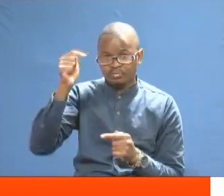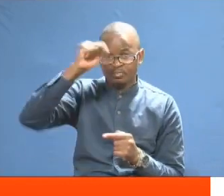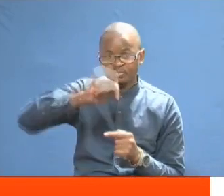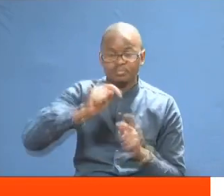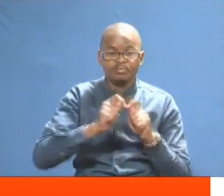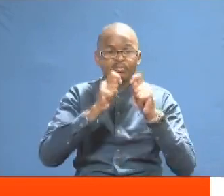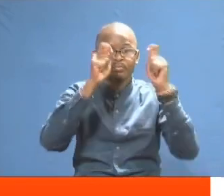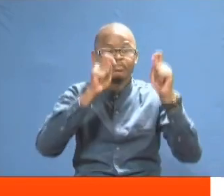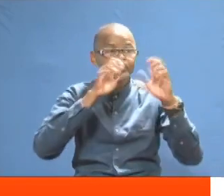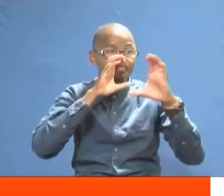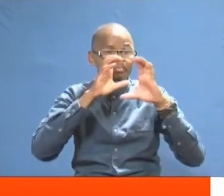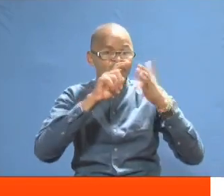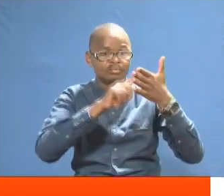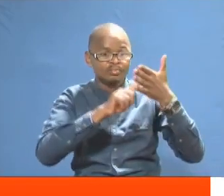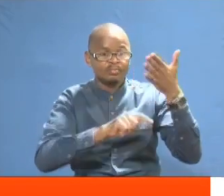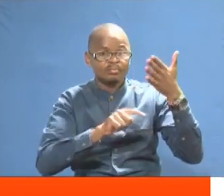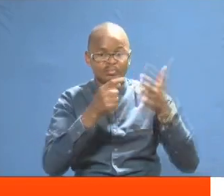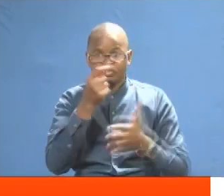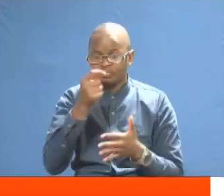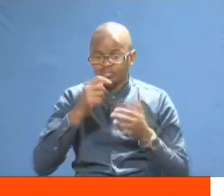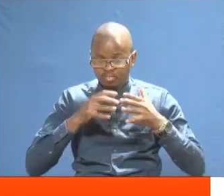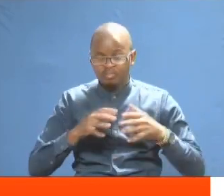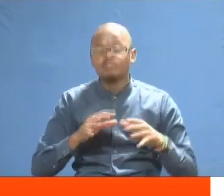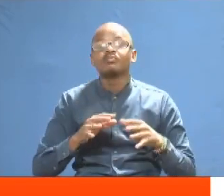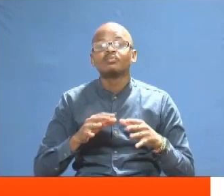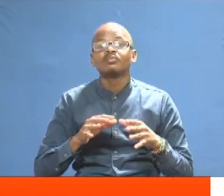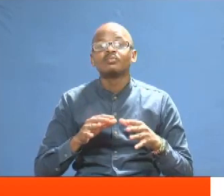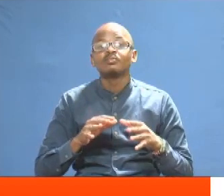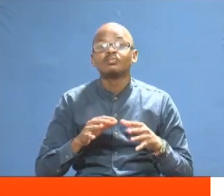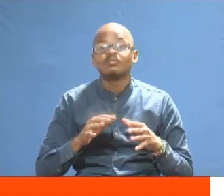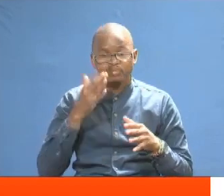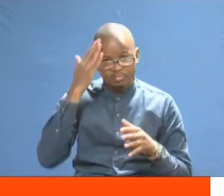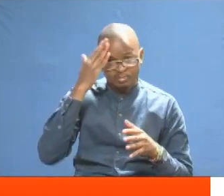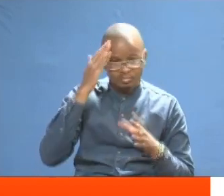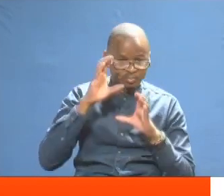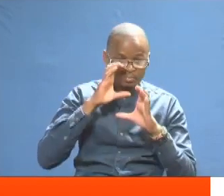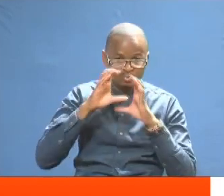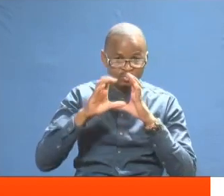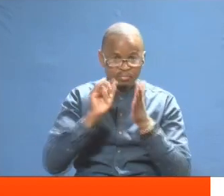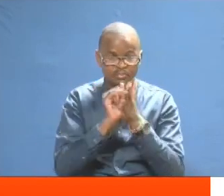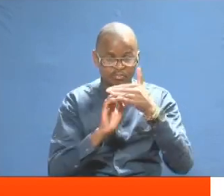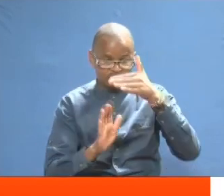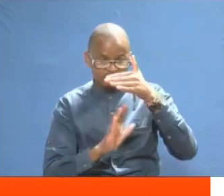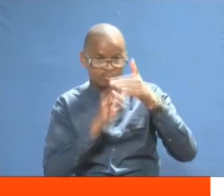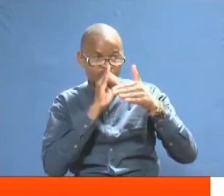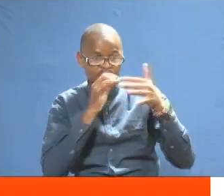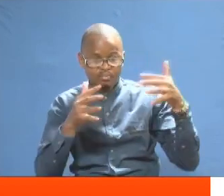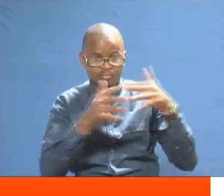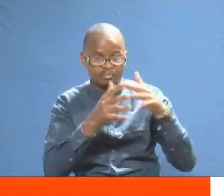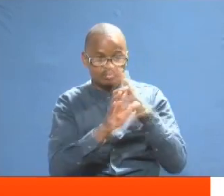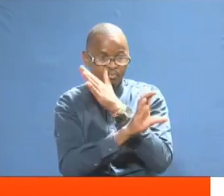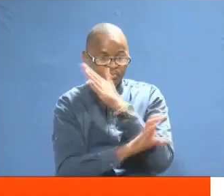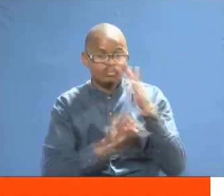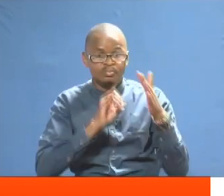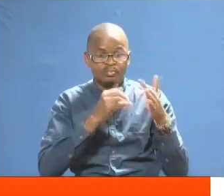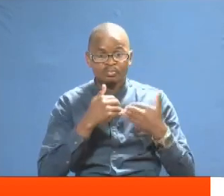the table the conversation of what we call small people. You know, the conversation that the Deputy President is engaging in the country